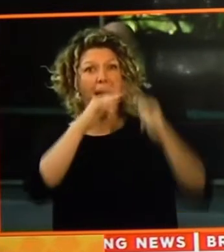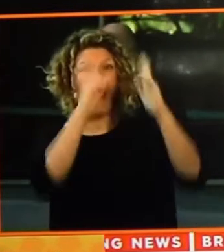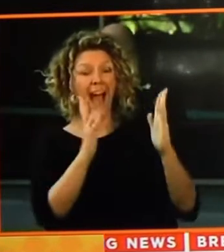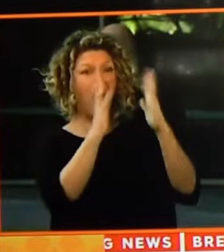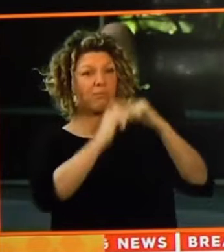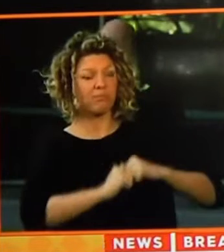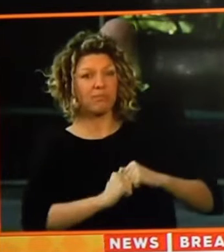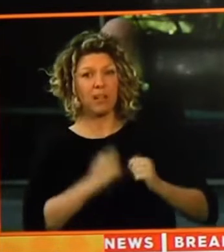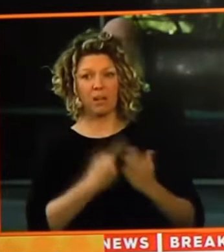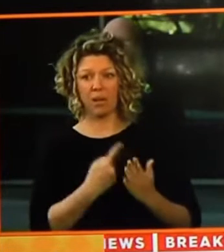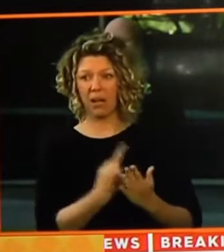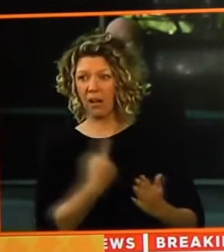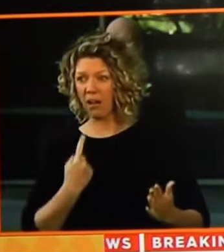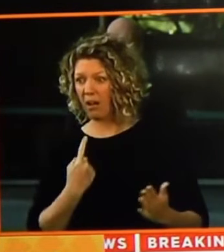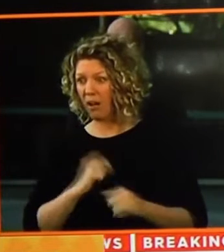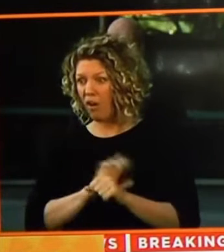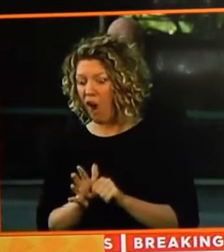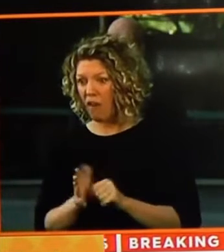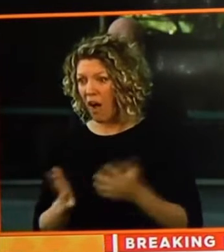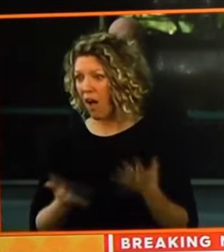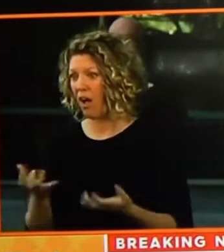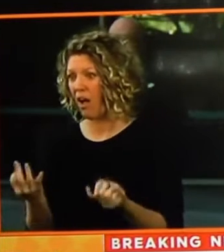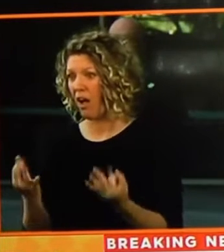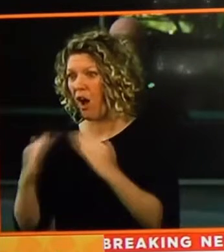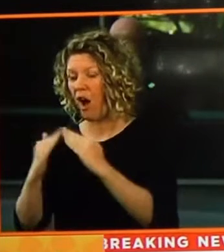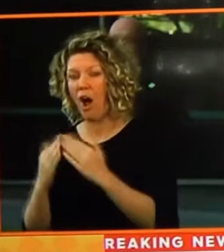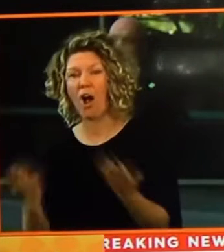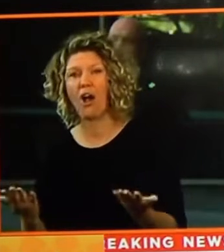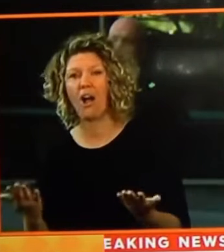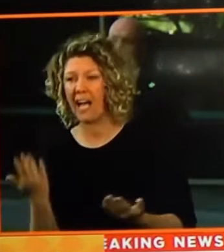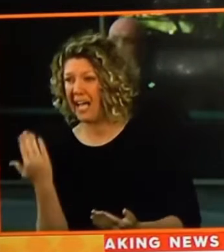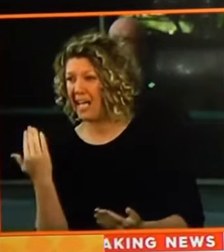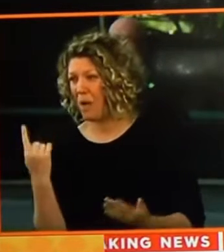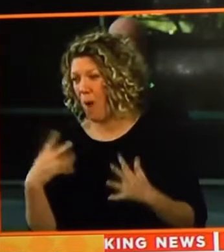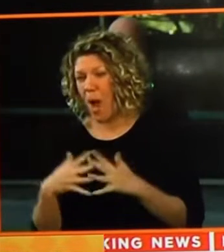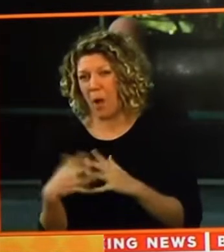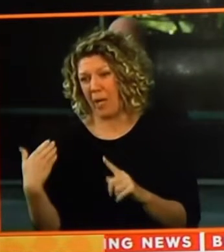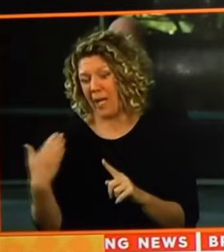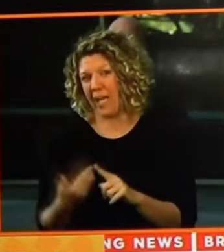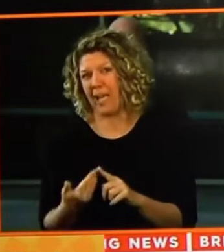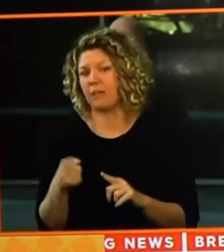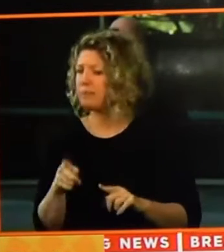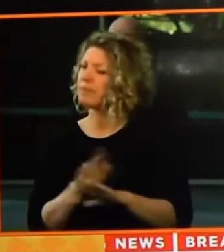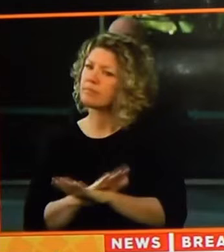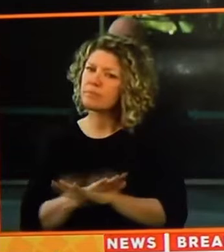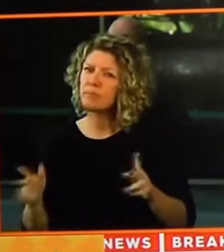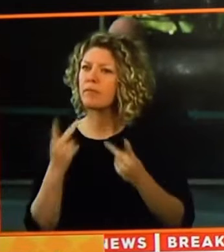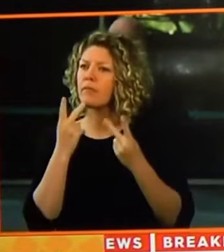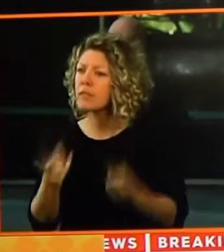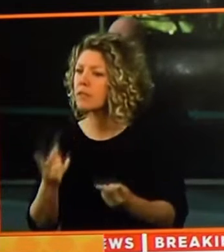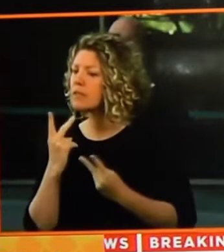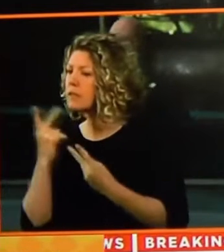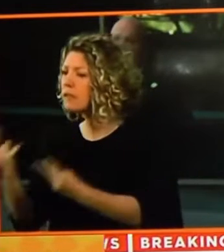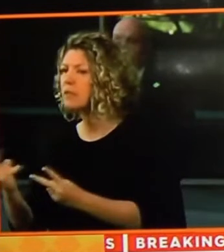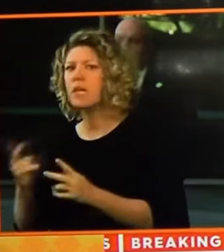accommodation. Just imagine how deflating it was when we had to put the messages out only in this last week or so about not wanting people to